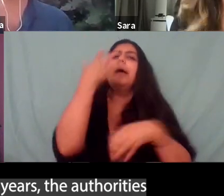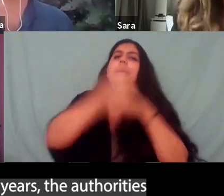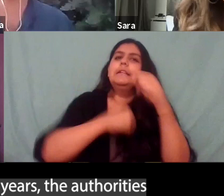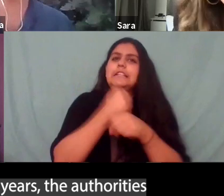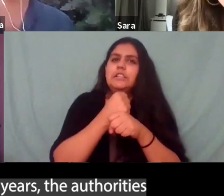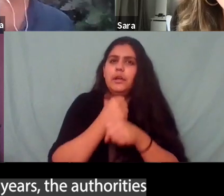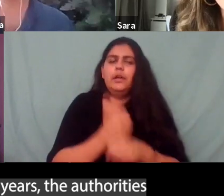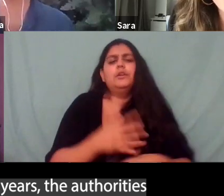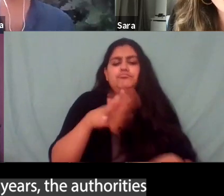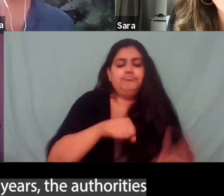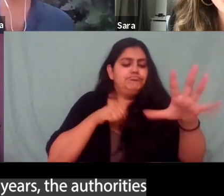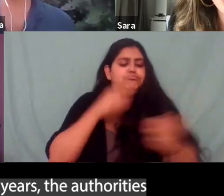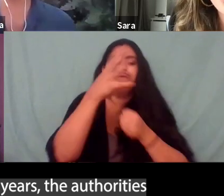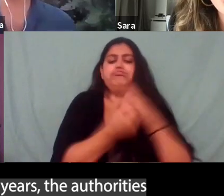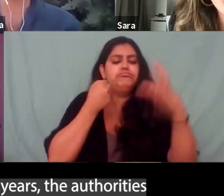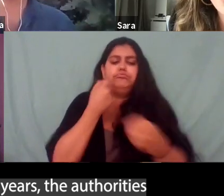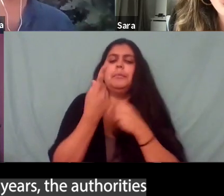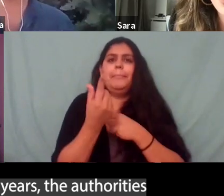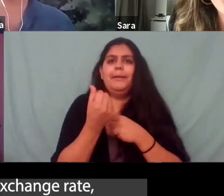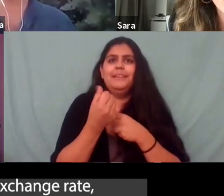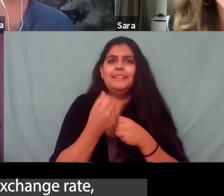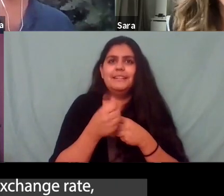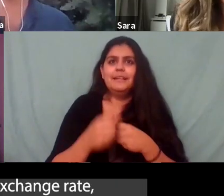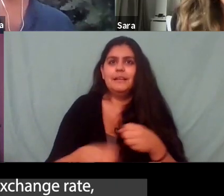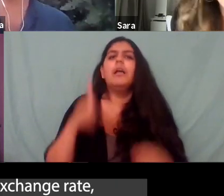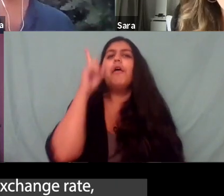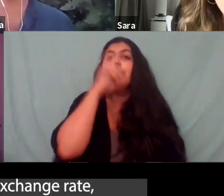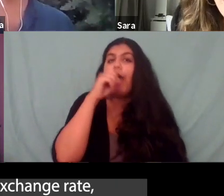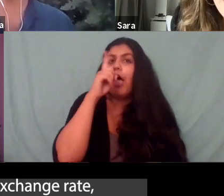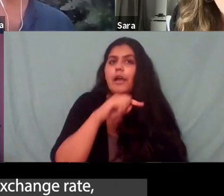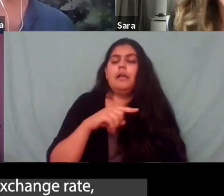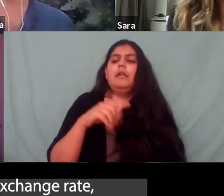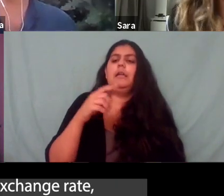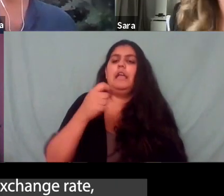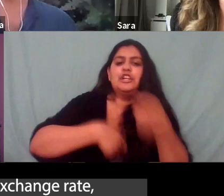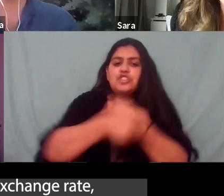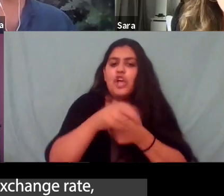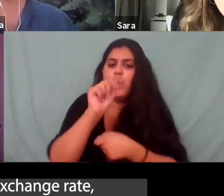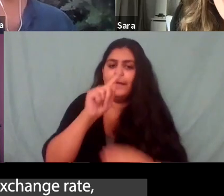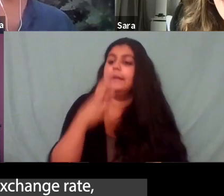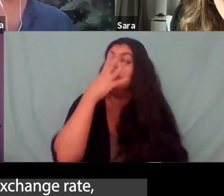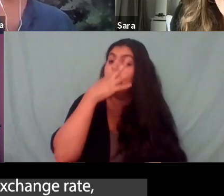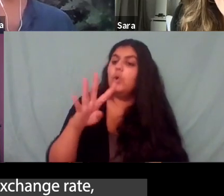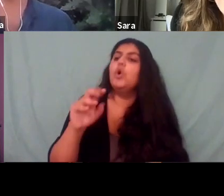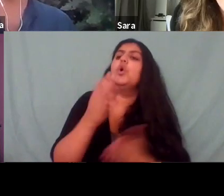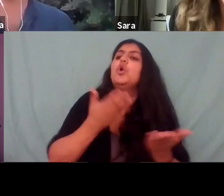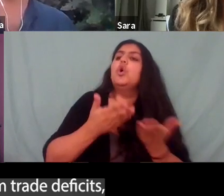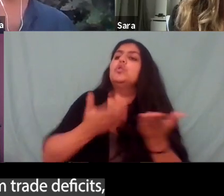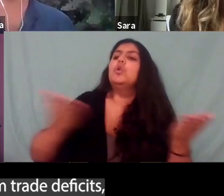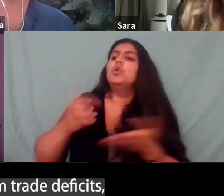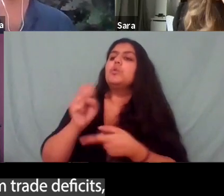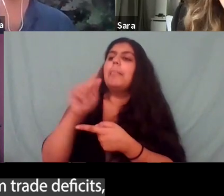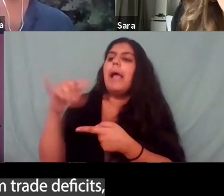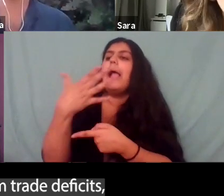the depositors. For years, the authorities have been holding to an artificial and costly exchange rate, ignoring the supply and demand reality,